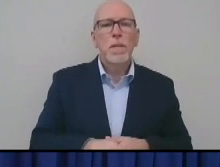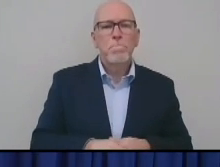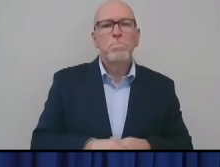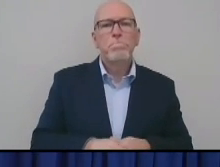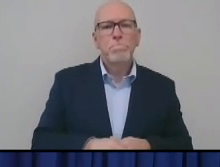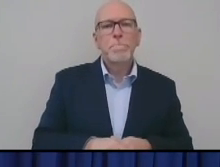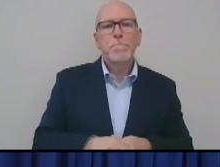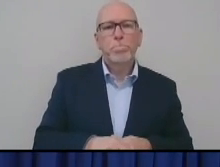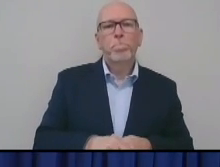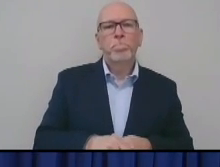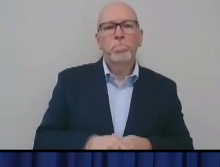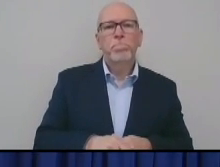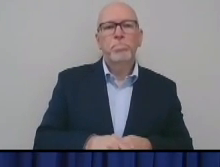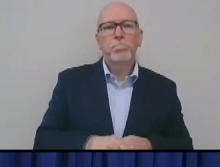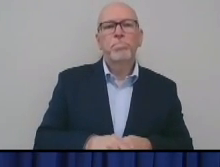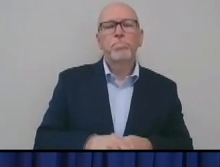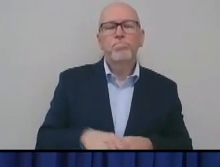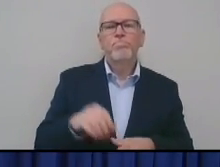think